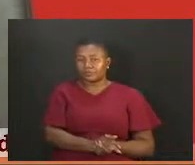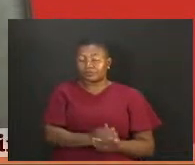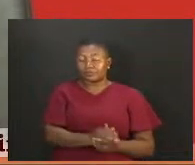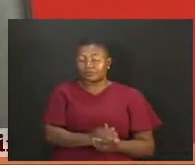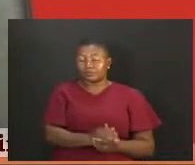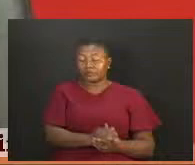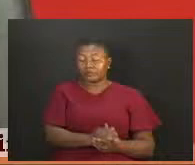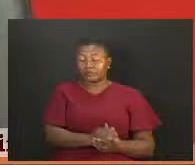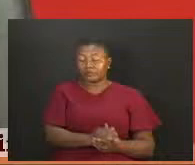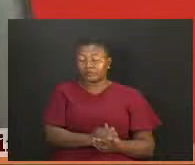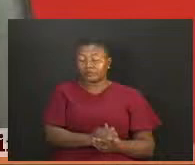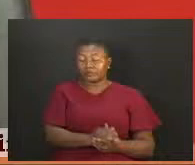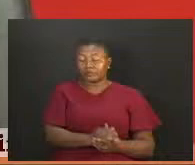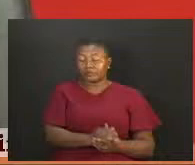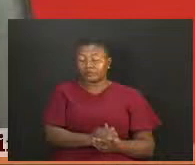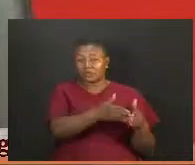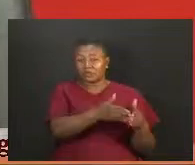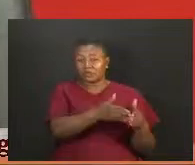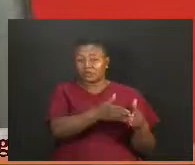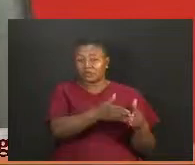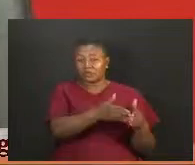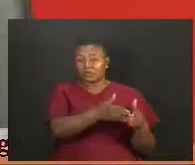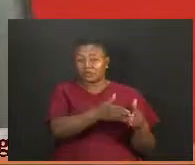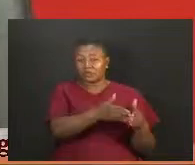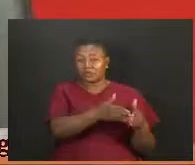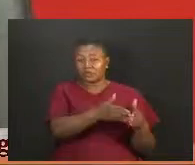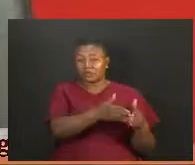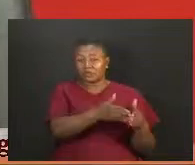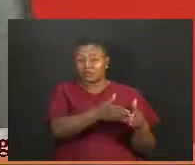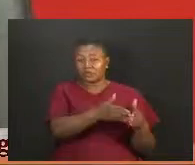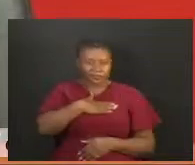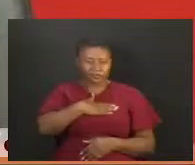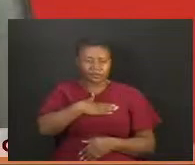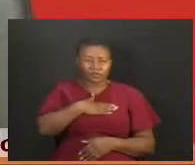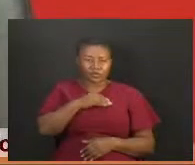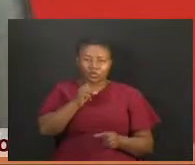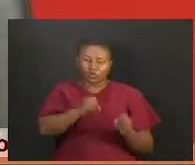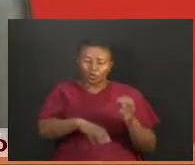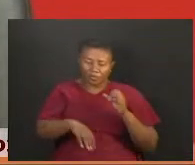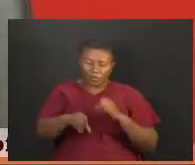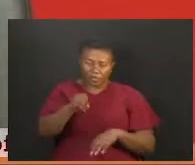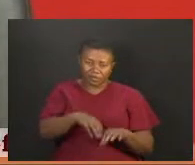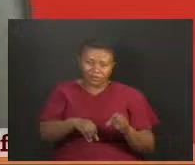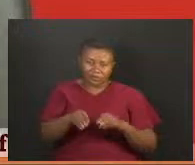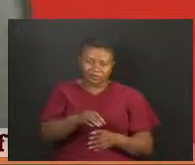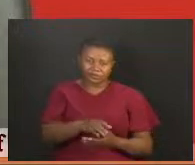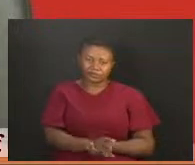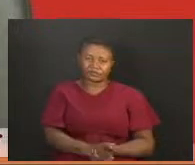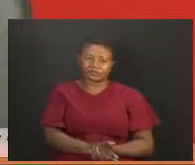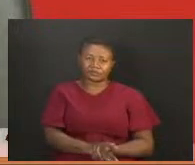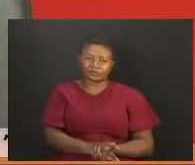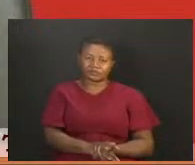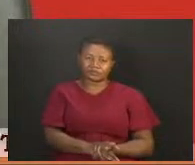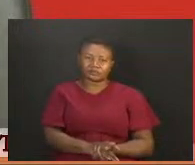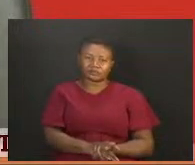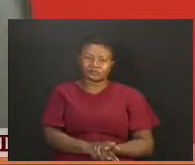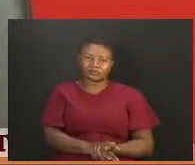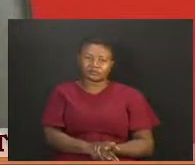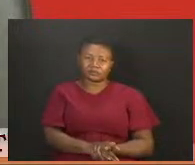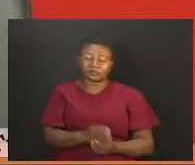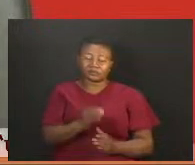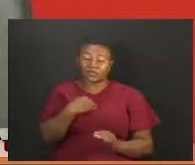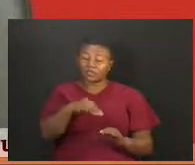Honorable Minority Leader. Please, comments. I have given you a